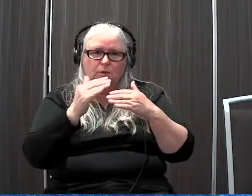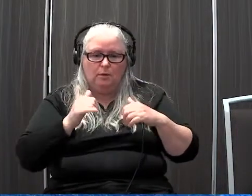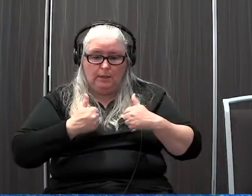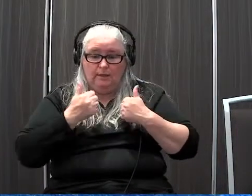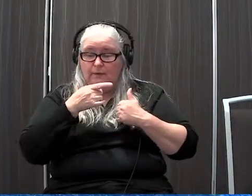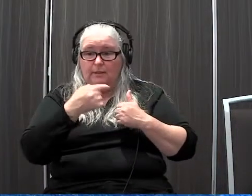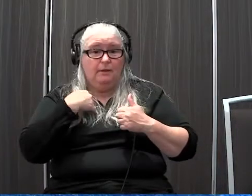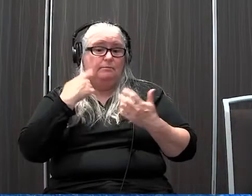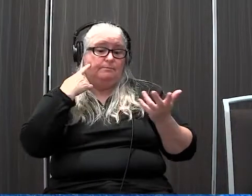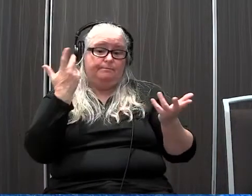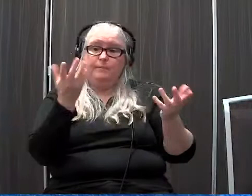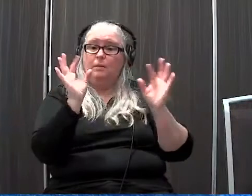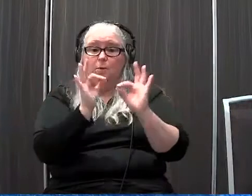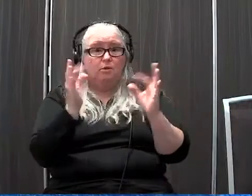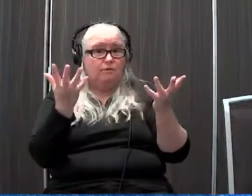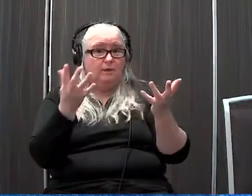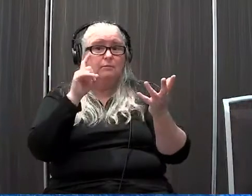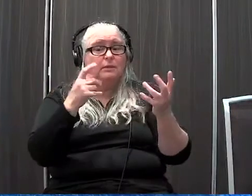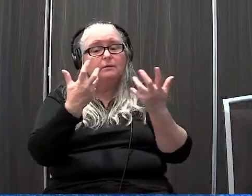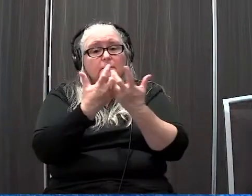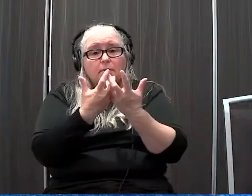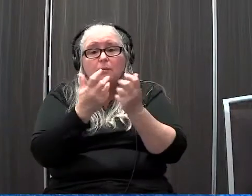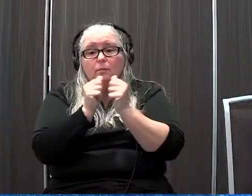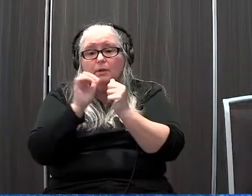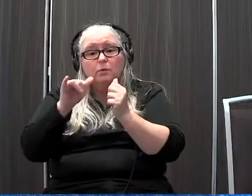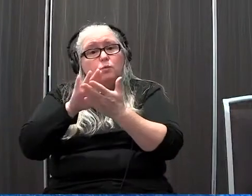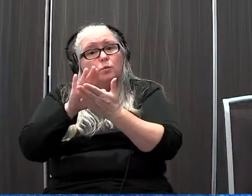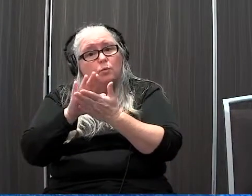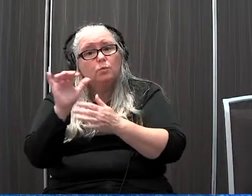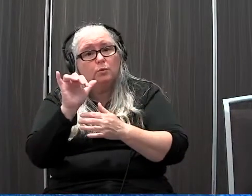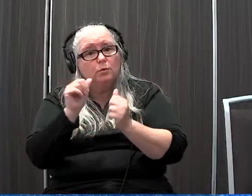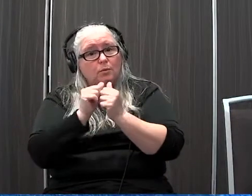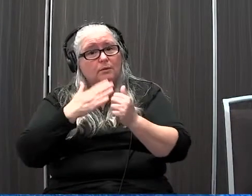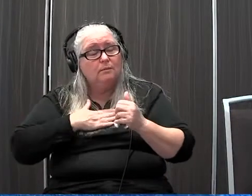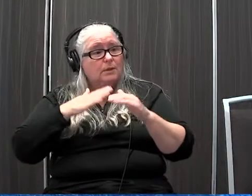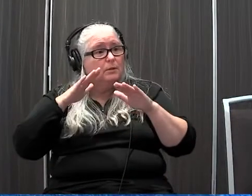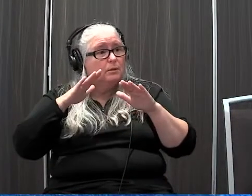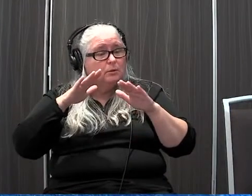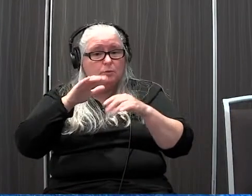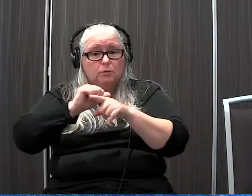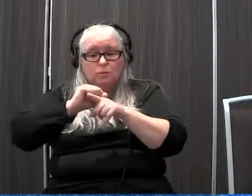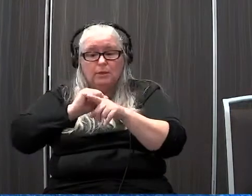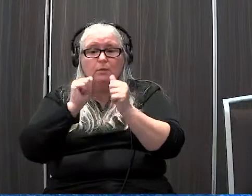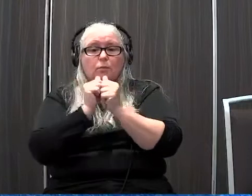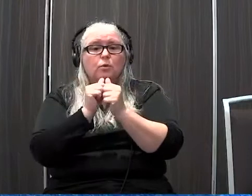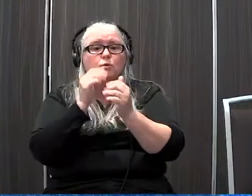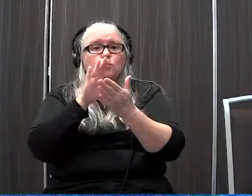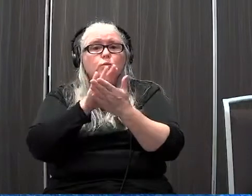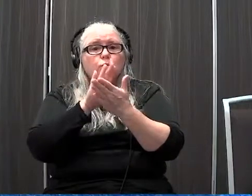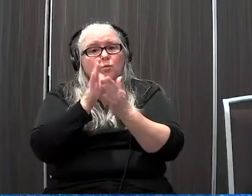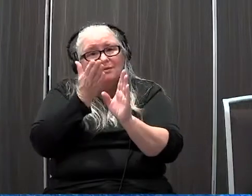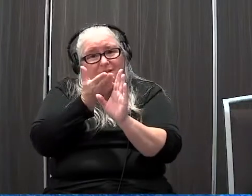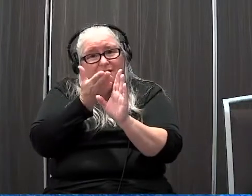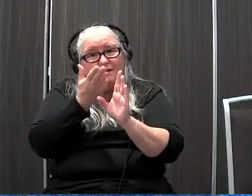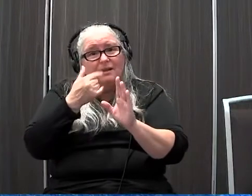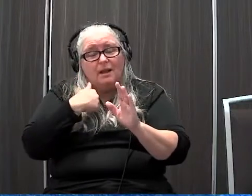to do something like this for the schools, because with my training in school psychology, a lot of the educators that I've worked